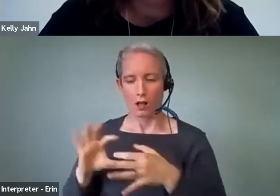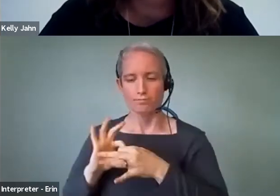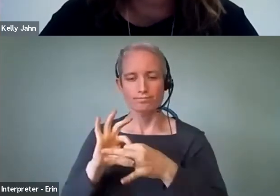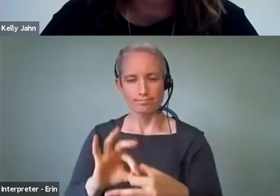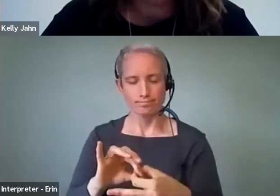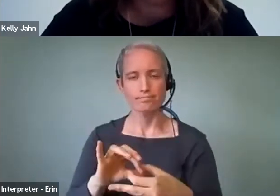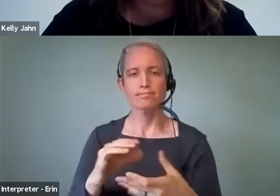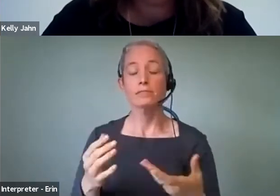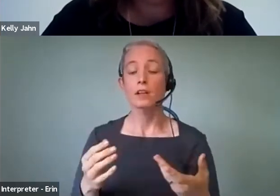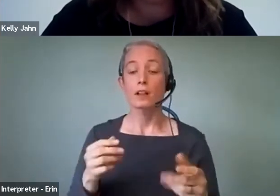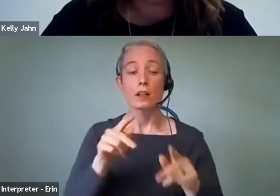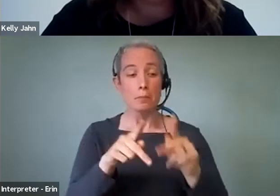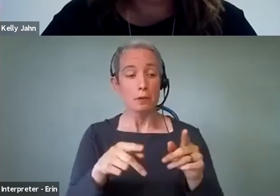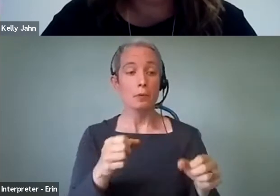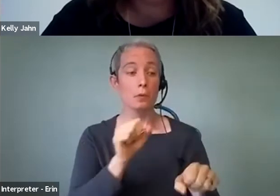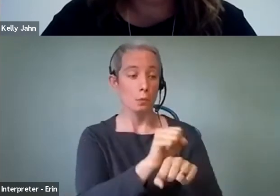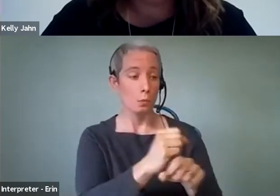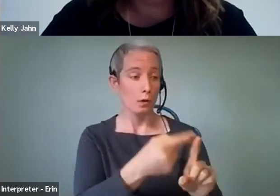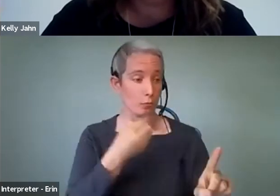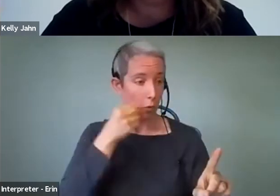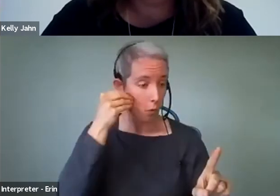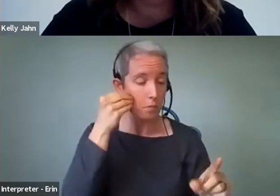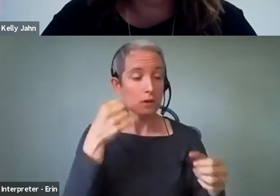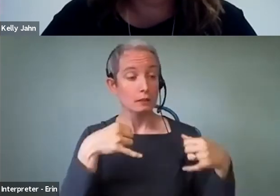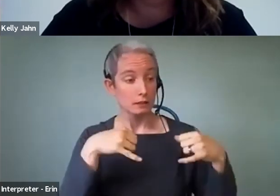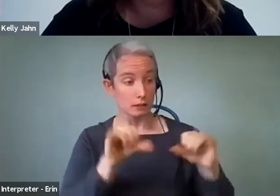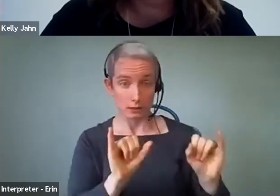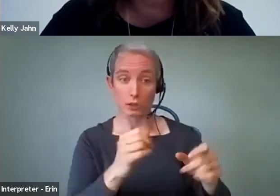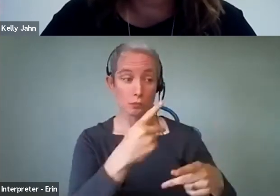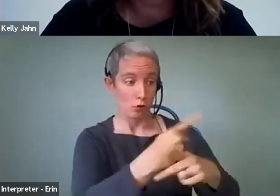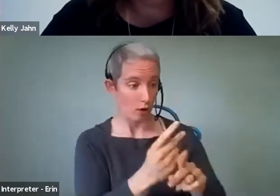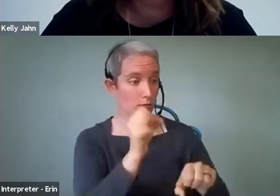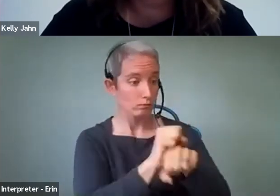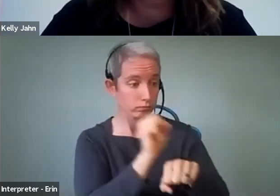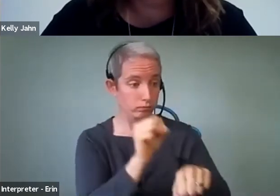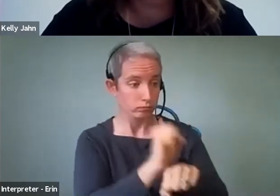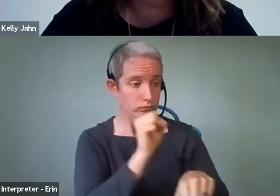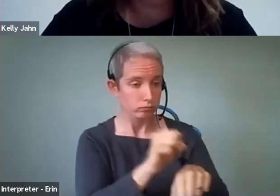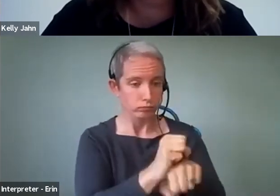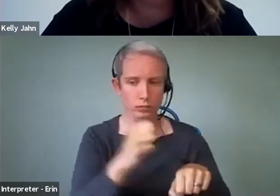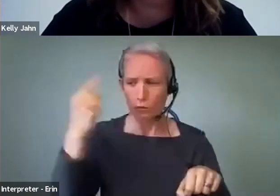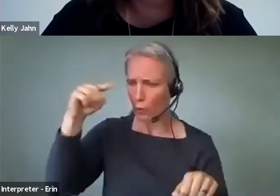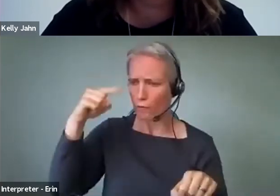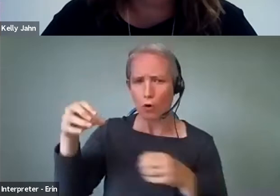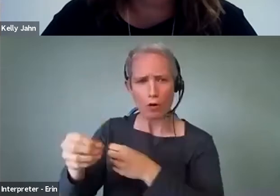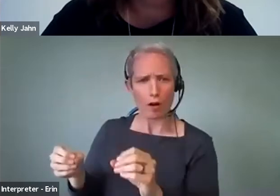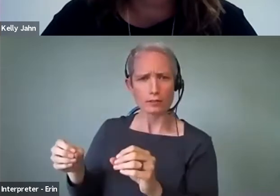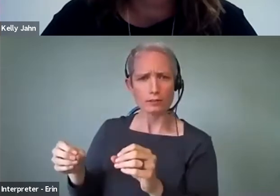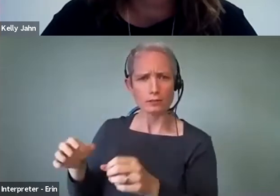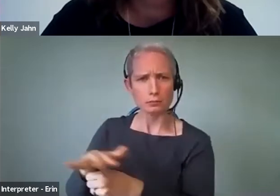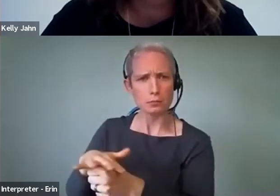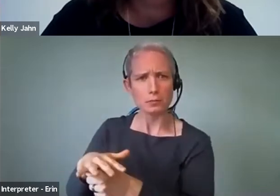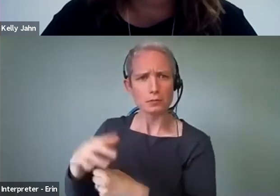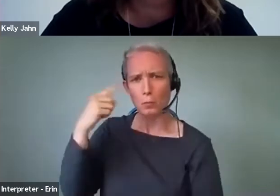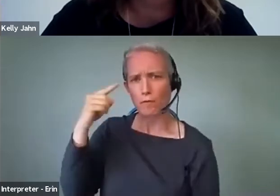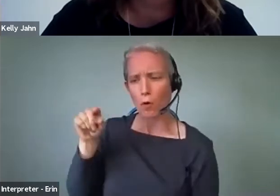home and remotely and they're still productive and they're able to do the focus work, then why do you need office space for? So I